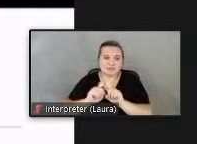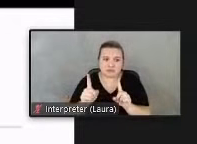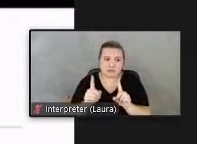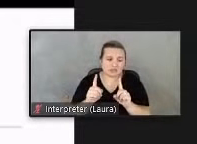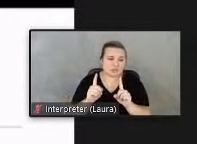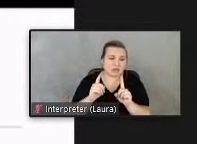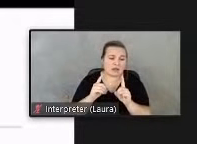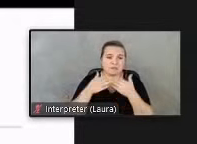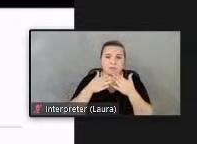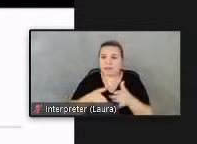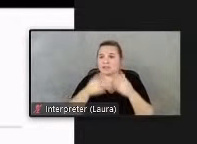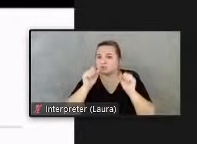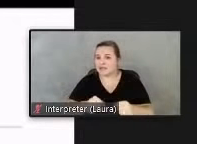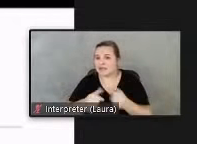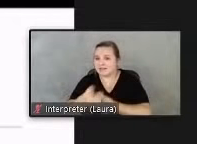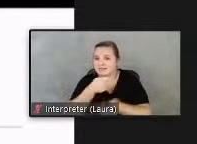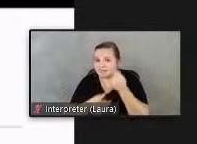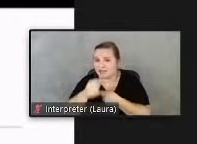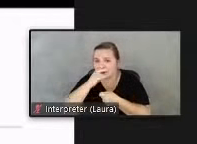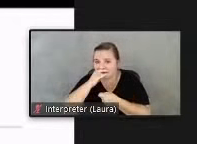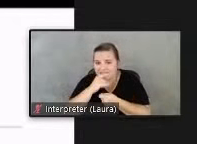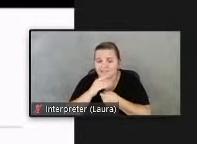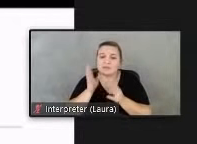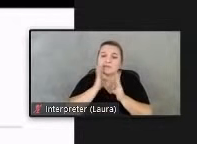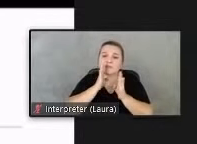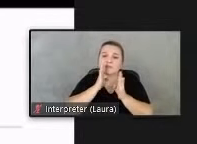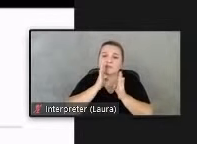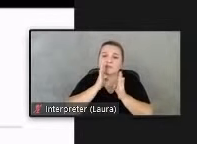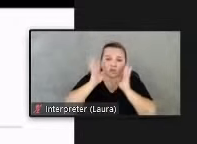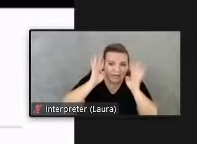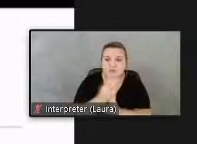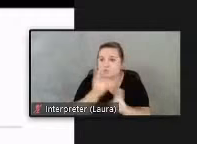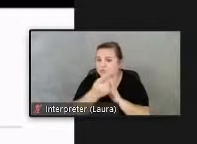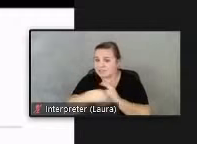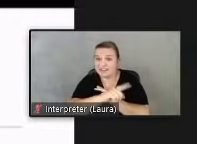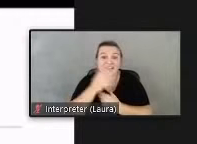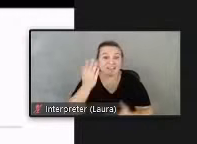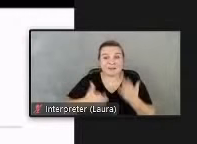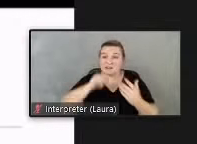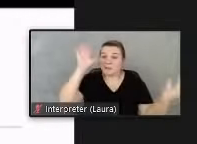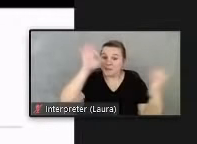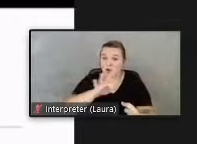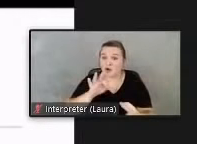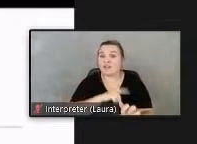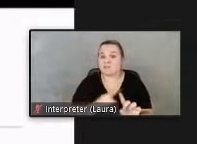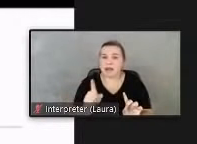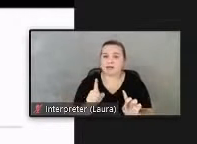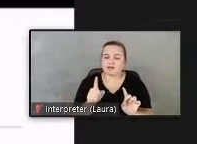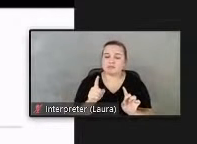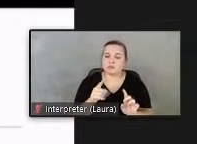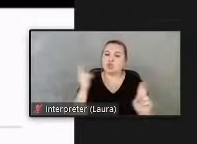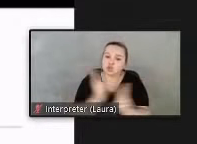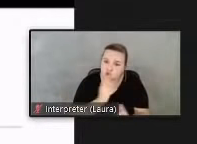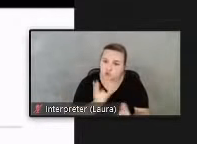showed you. There's all these different things out there. Be creative. Use these. They may not be perfect for you, but be creative and use them for